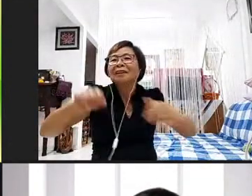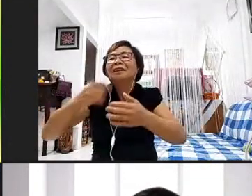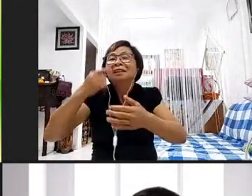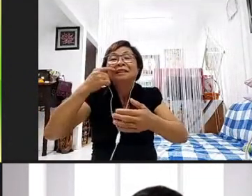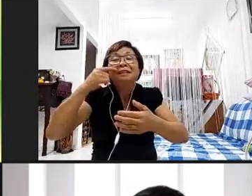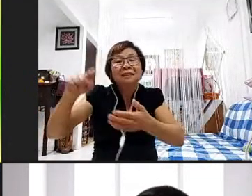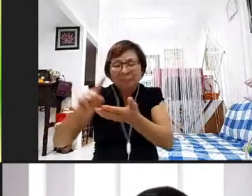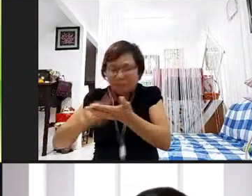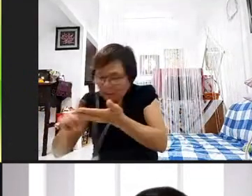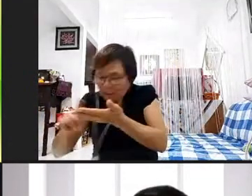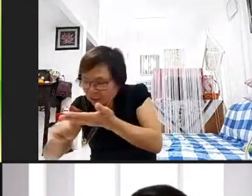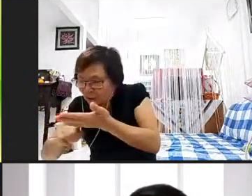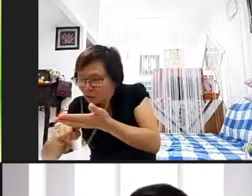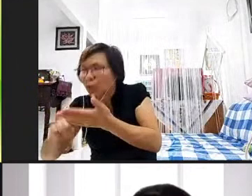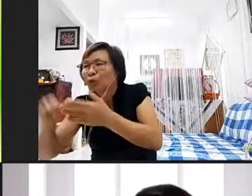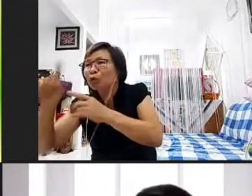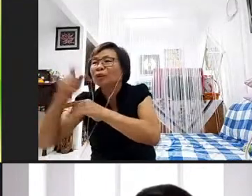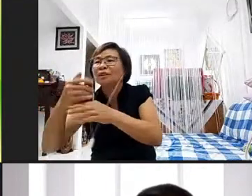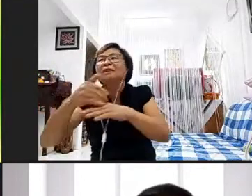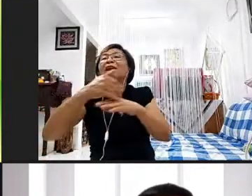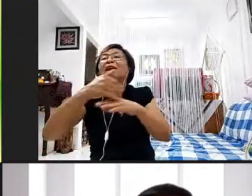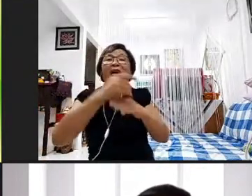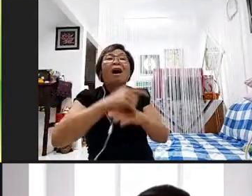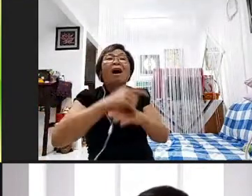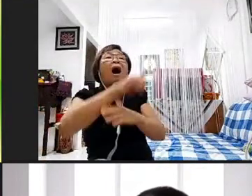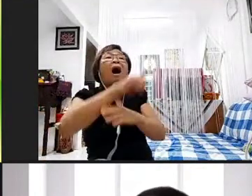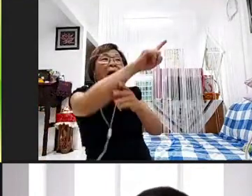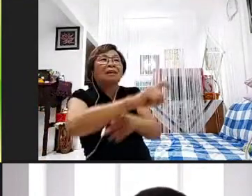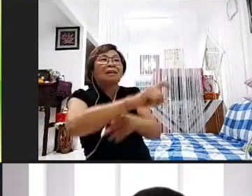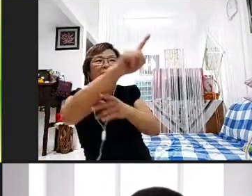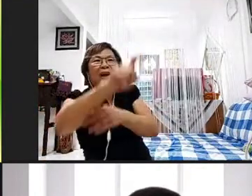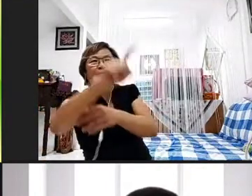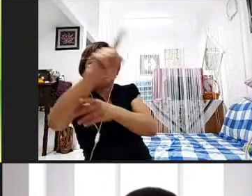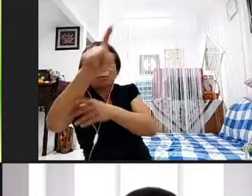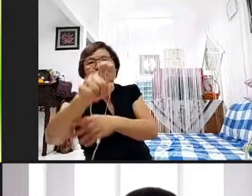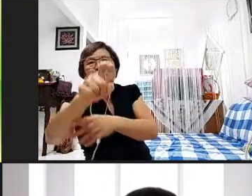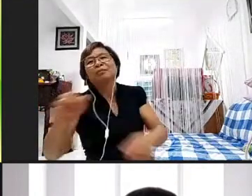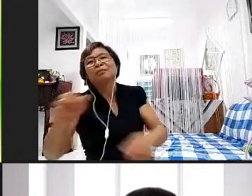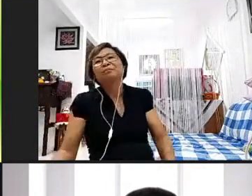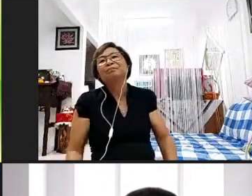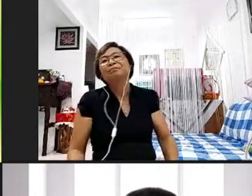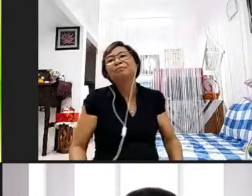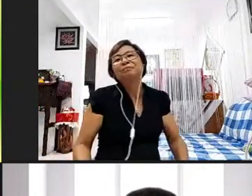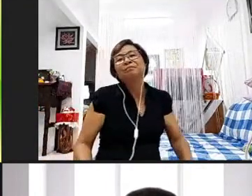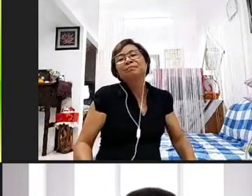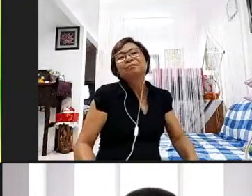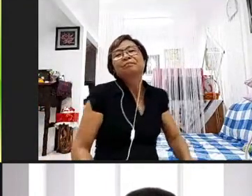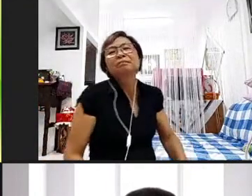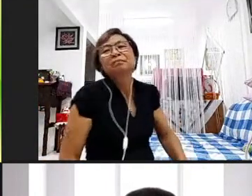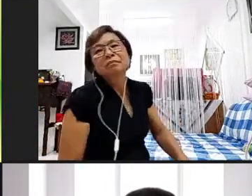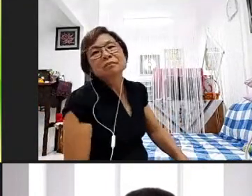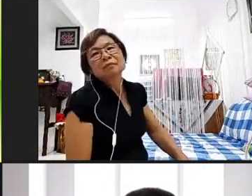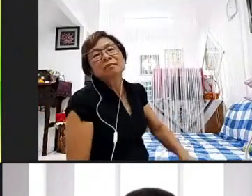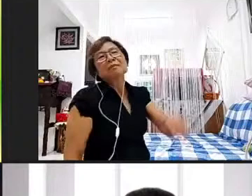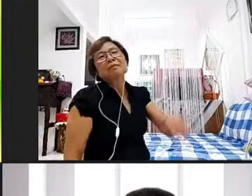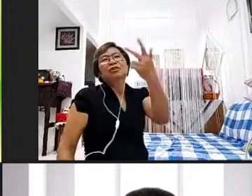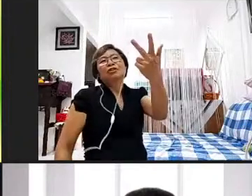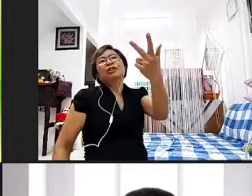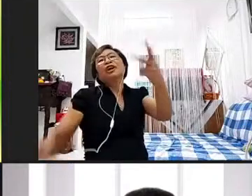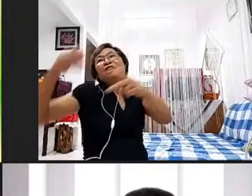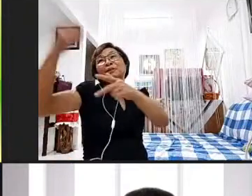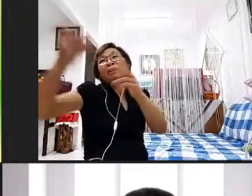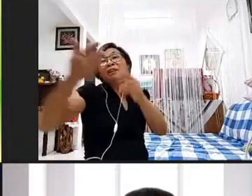and then post to them after this new question I'm posing them now. So for our three esteemed speakers